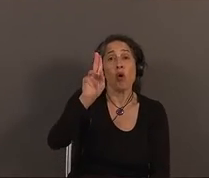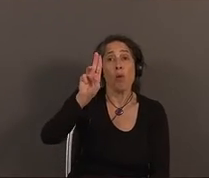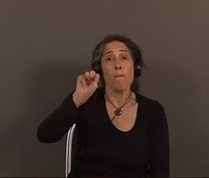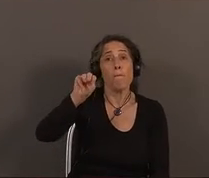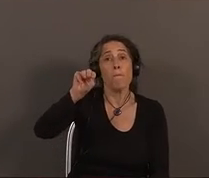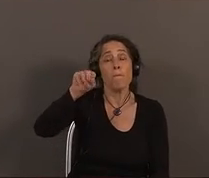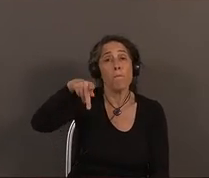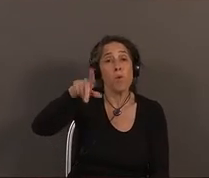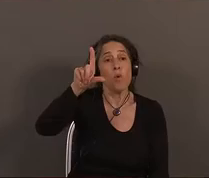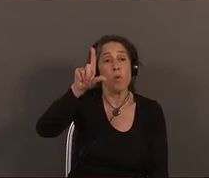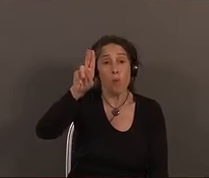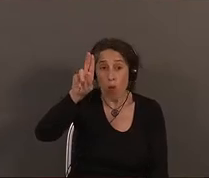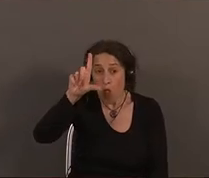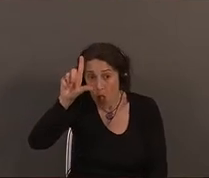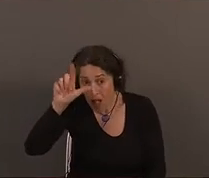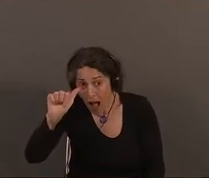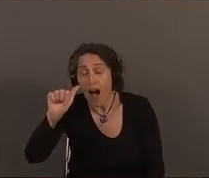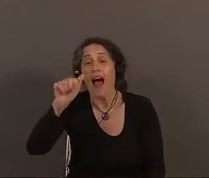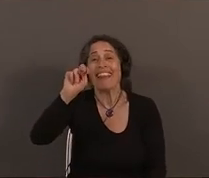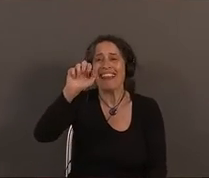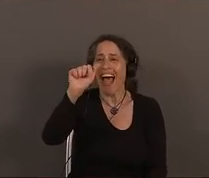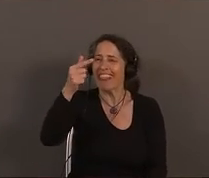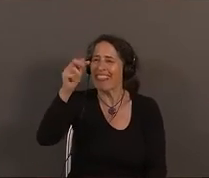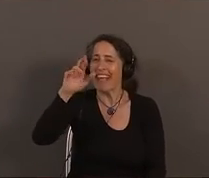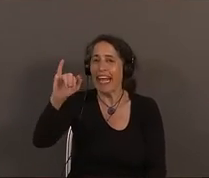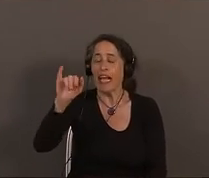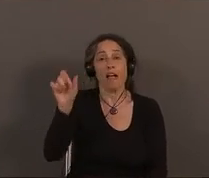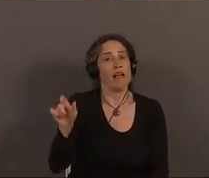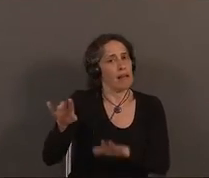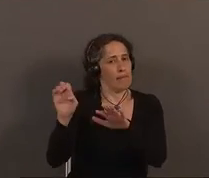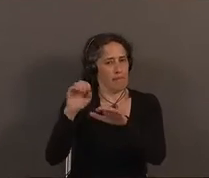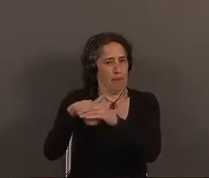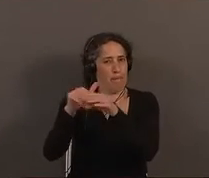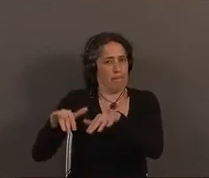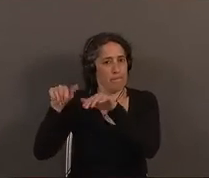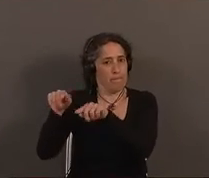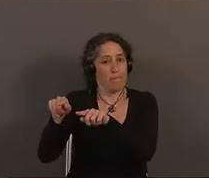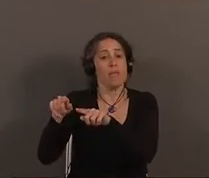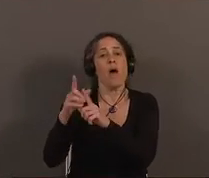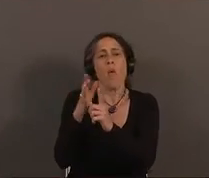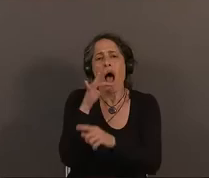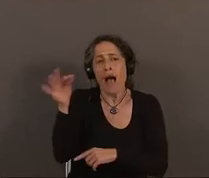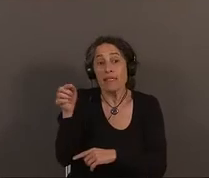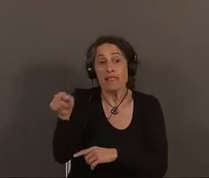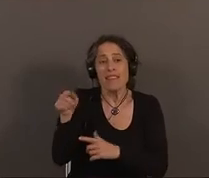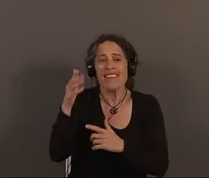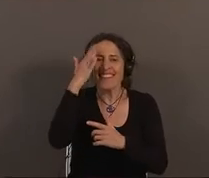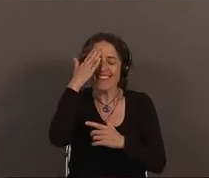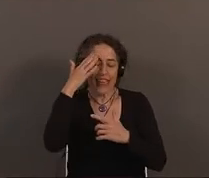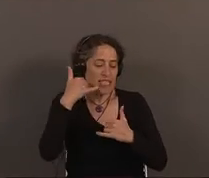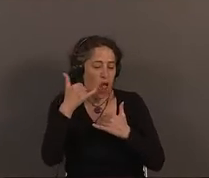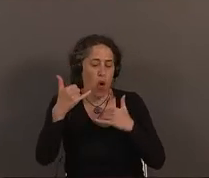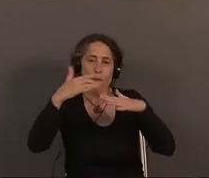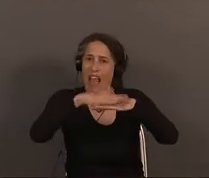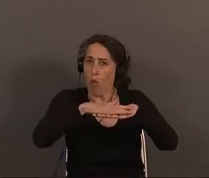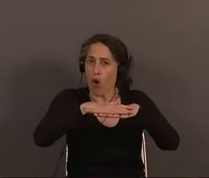the cost of deploying telecom networks vary very much from one member state to the other. So how did